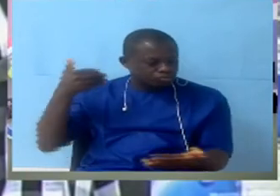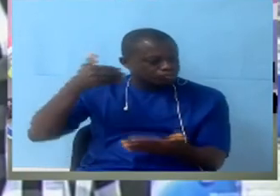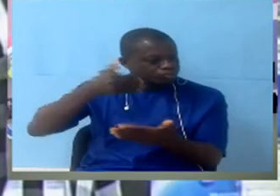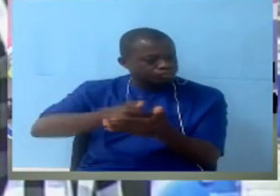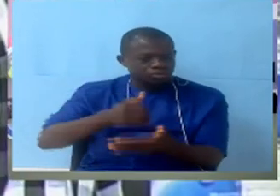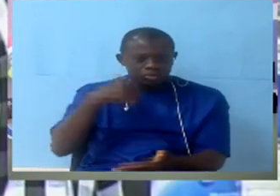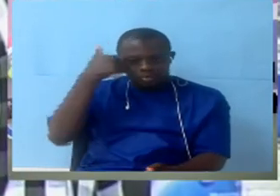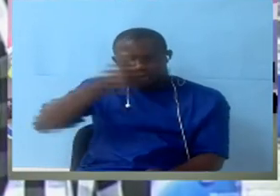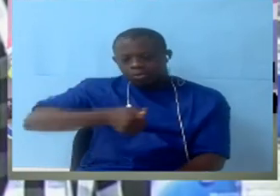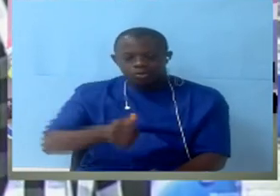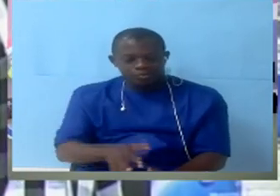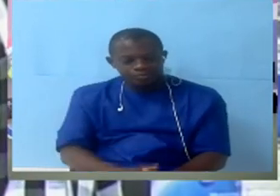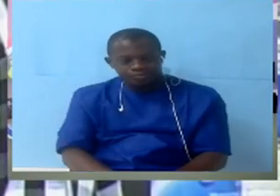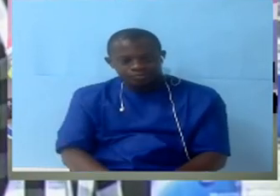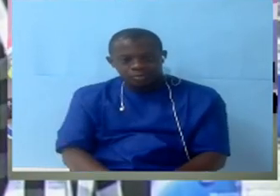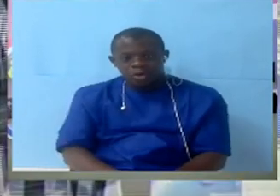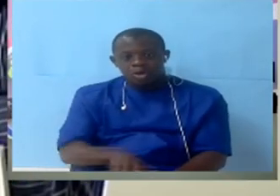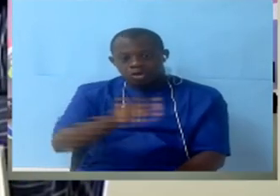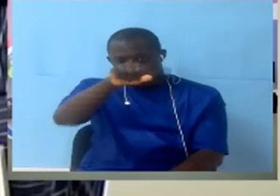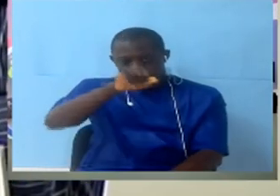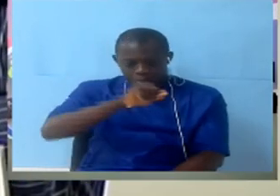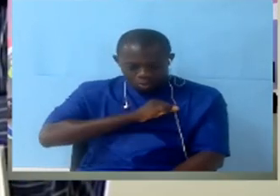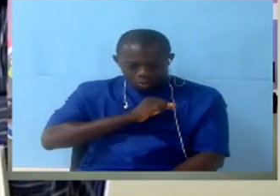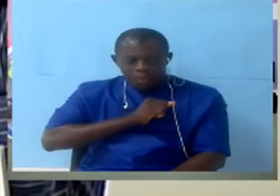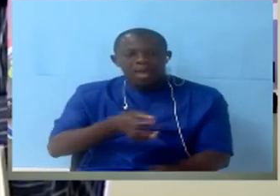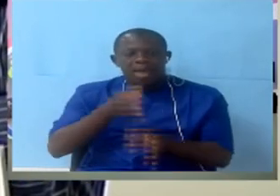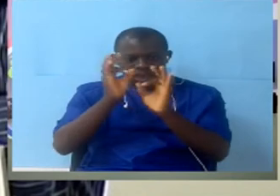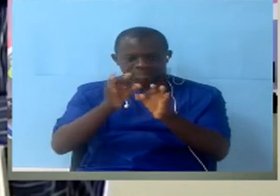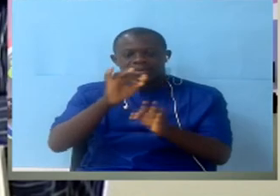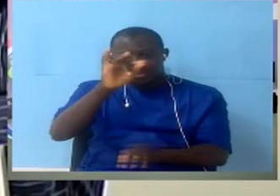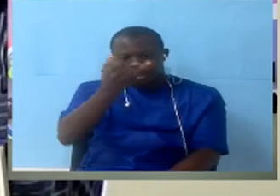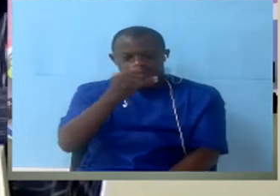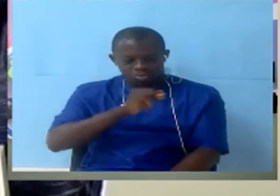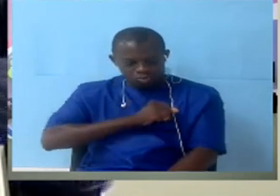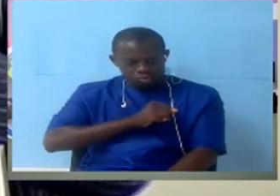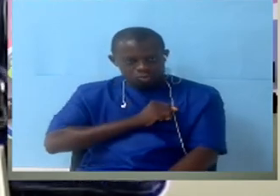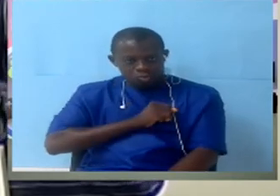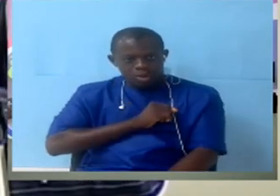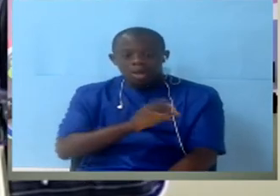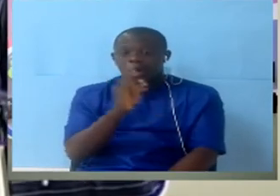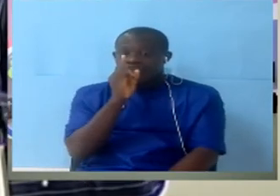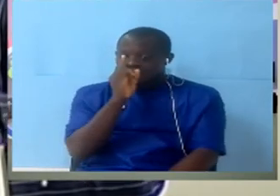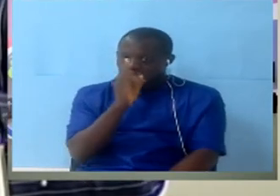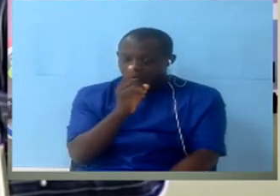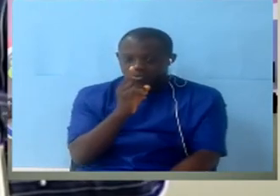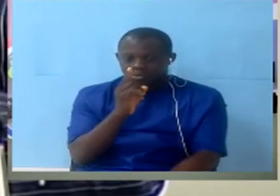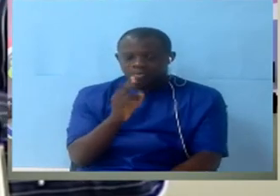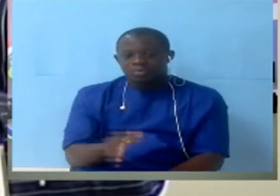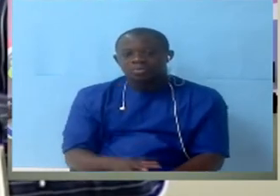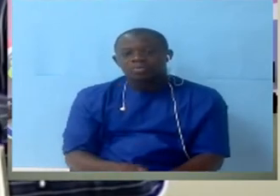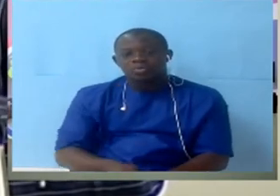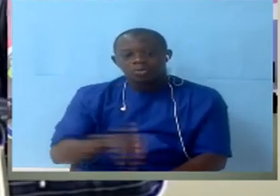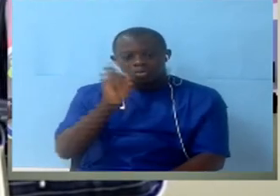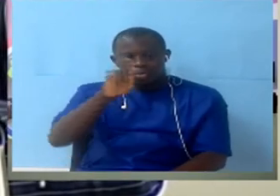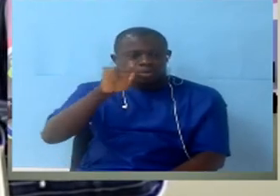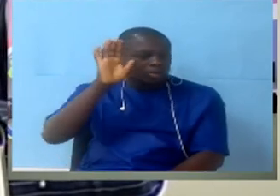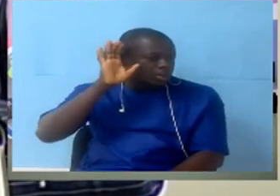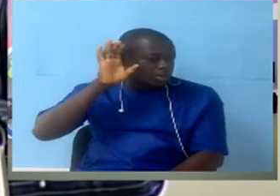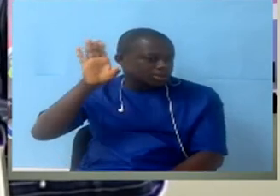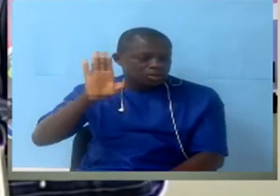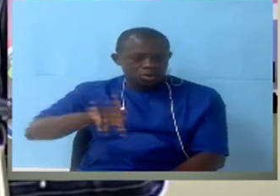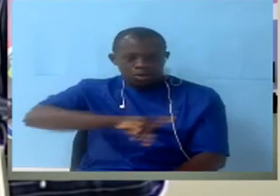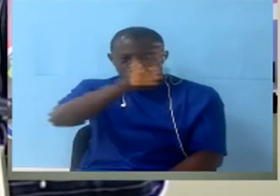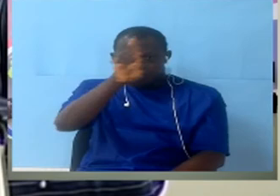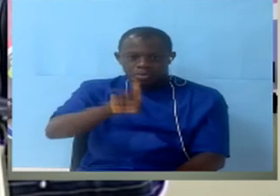your testimony, of course. But you have to listen to the